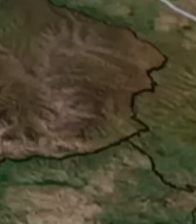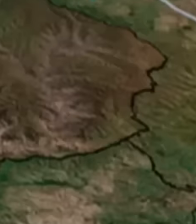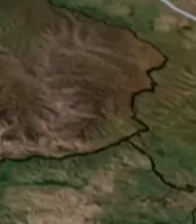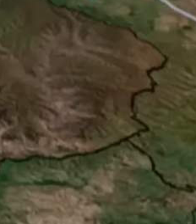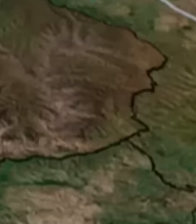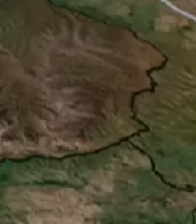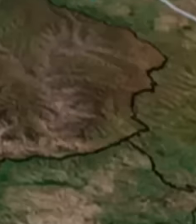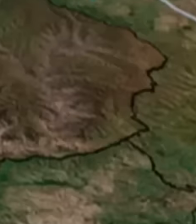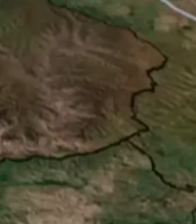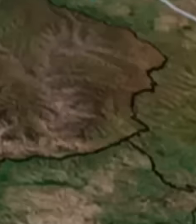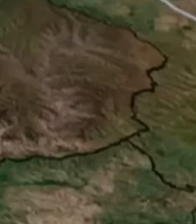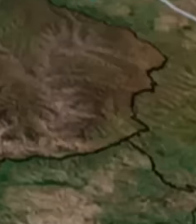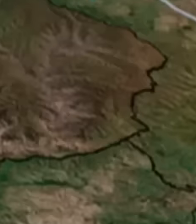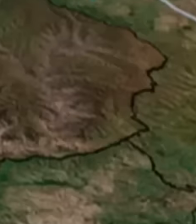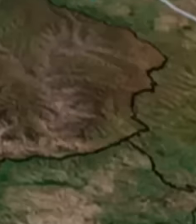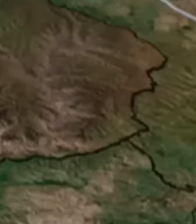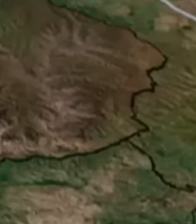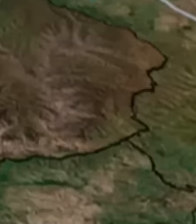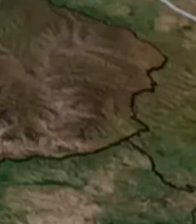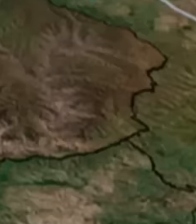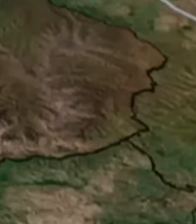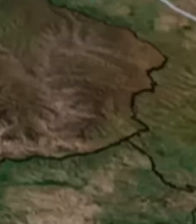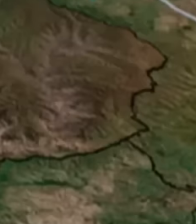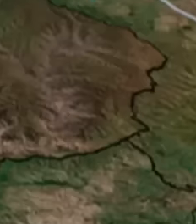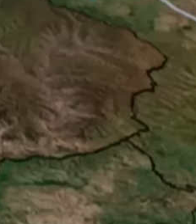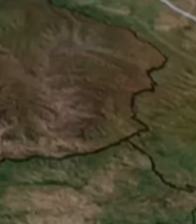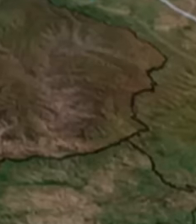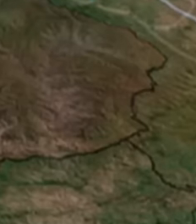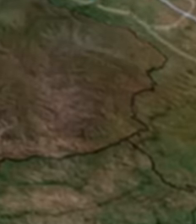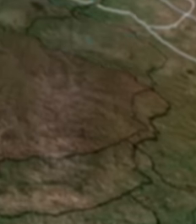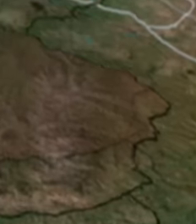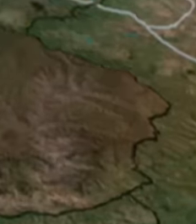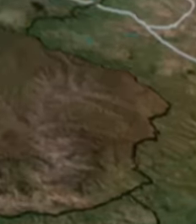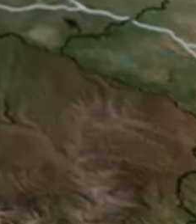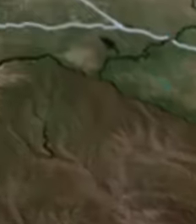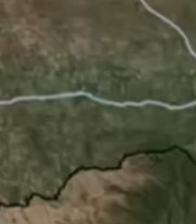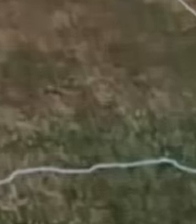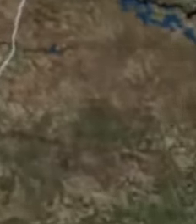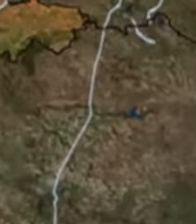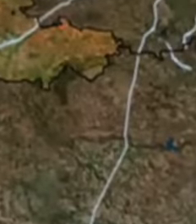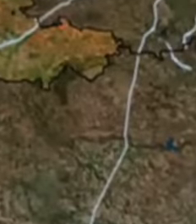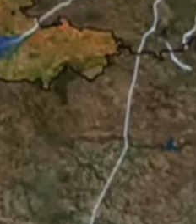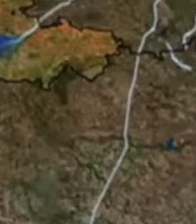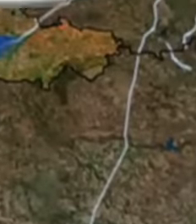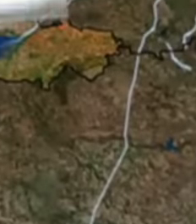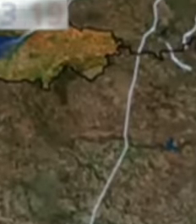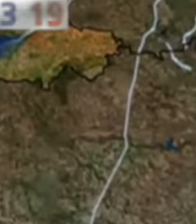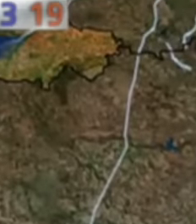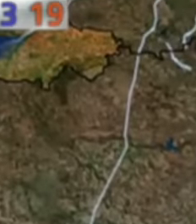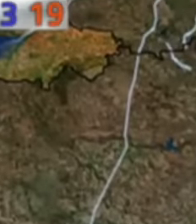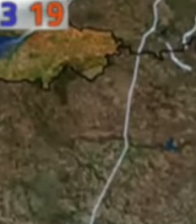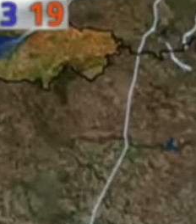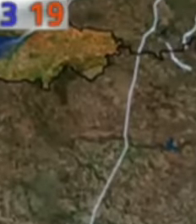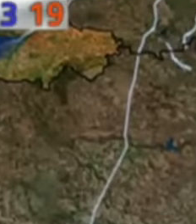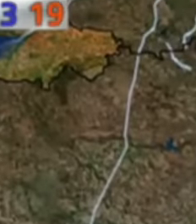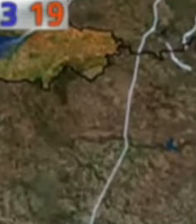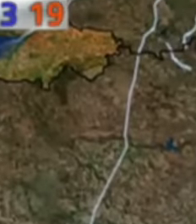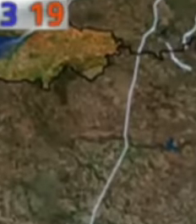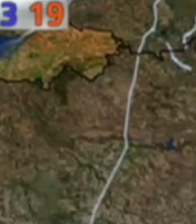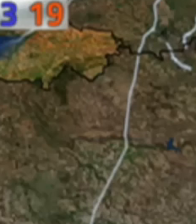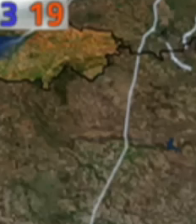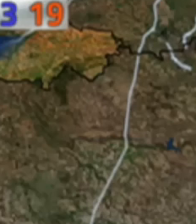teng Fixburg mo mosong go tla go le tsididi thata fa Frankfort teng le teng go tla go le tsididi ka lefela re konosetsa re lebella province ya